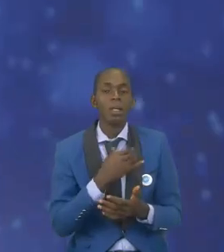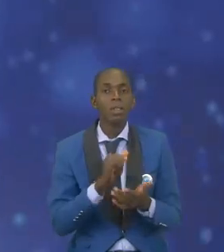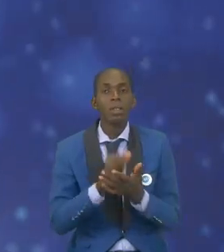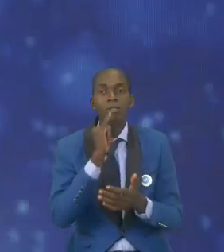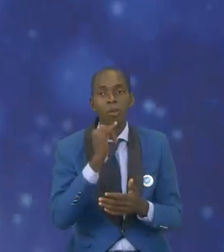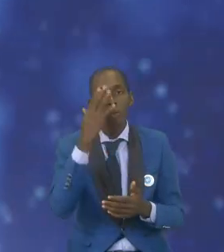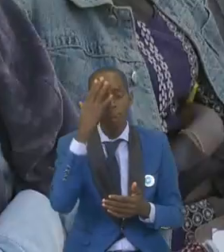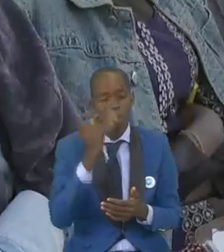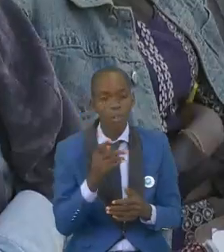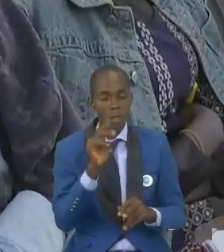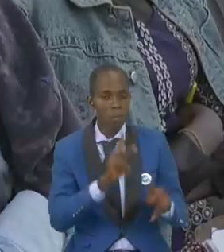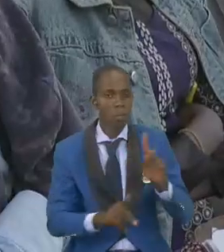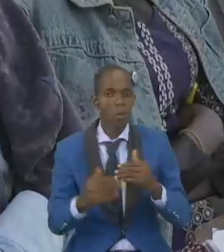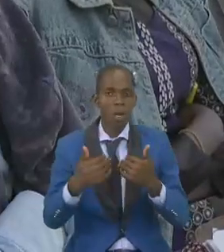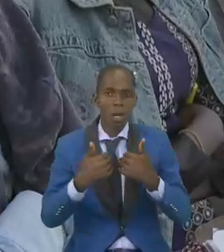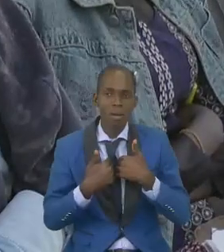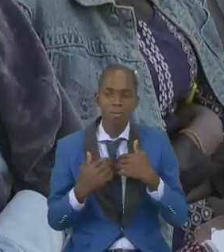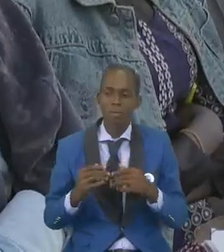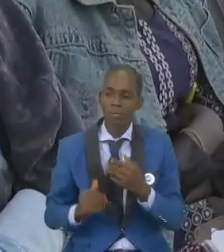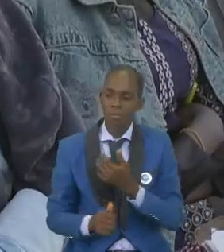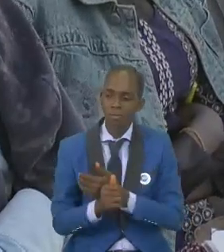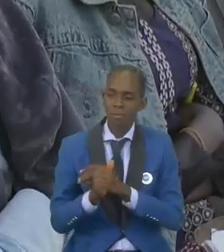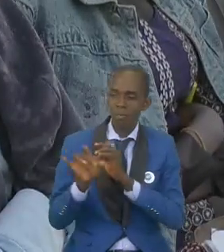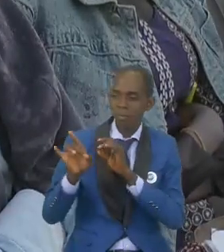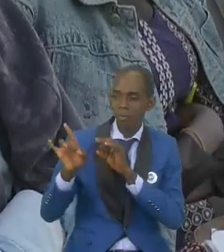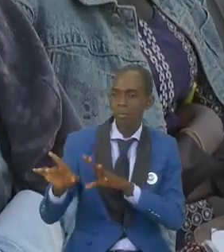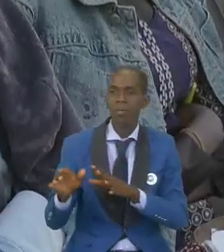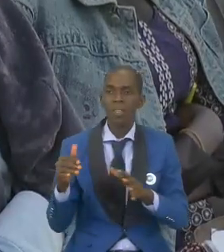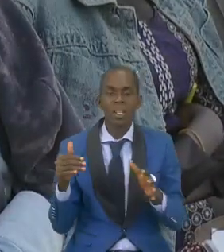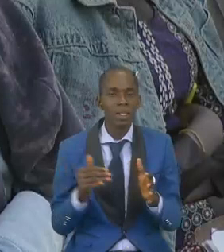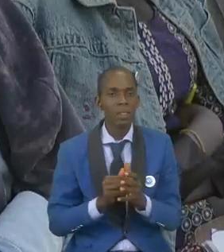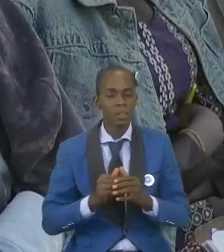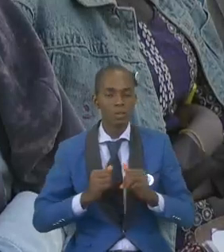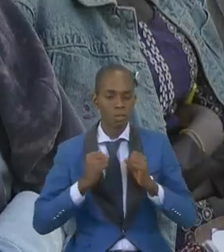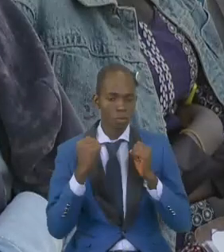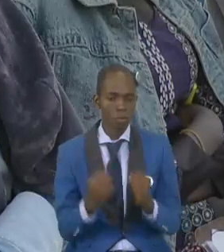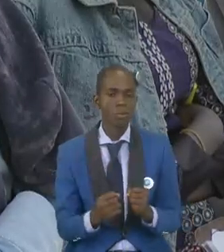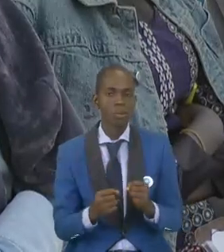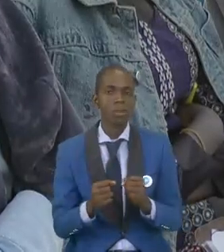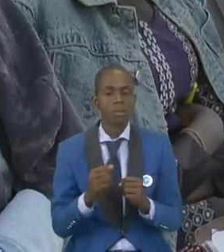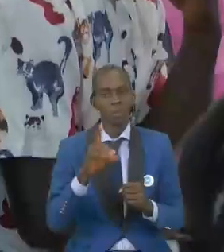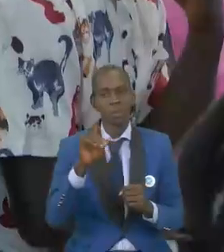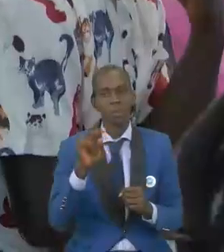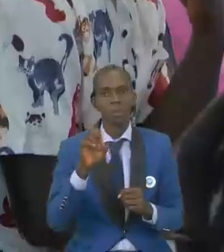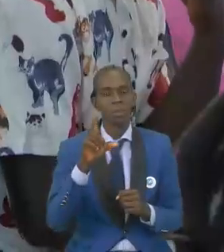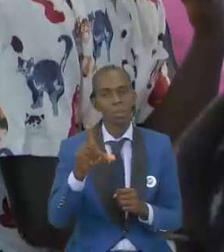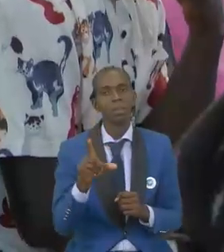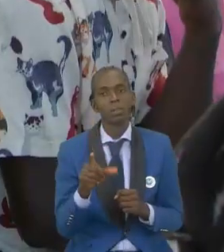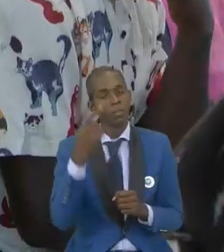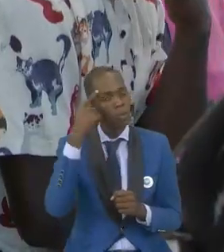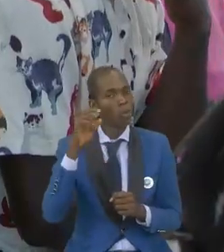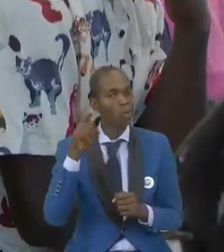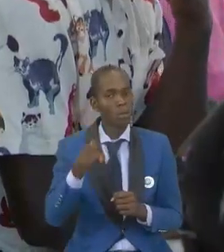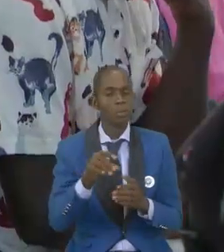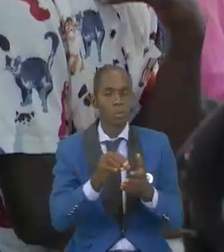had hatred against steadfast Daniel for his devotion. We're looking at